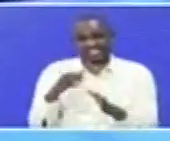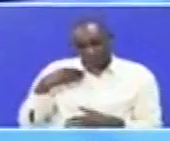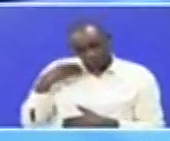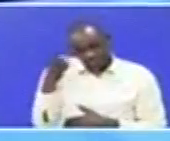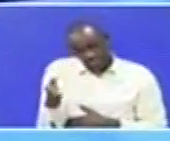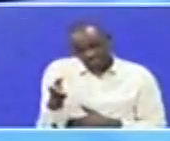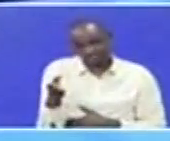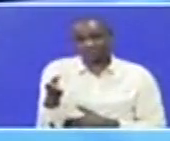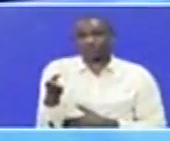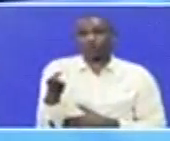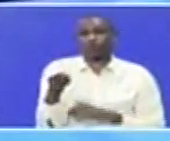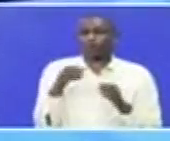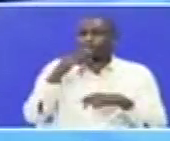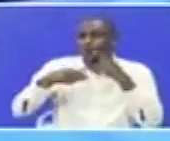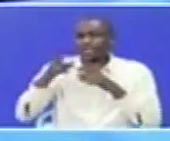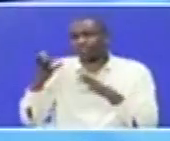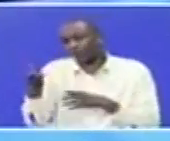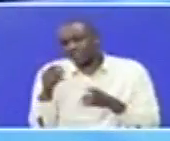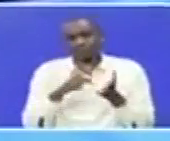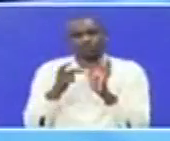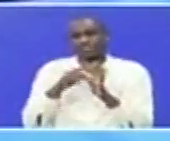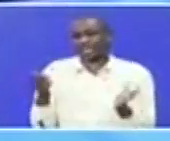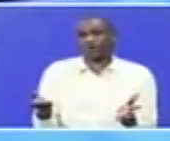wind project, on the progress made so far.